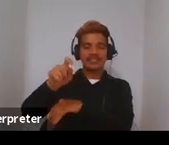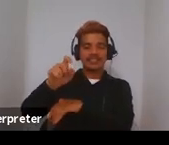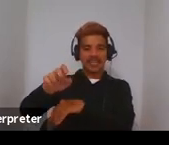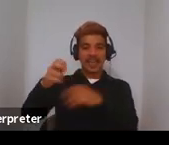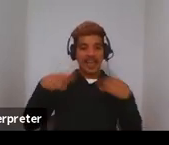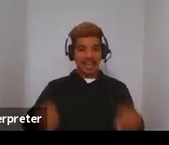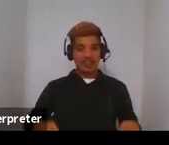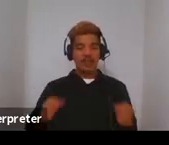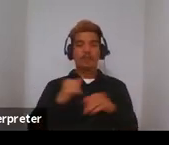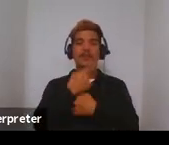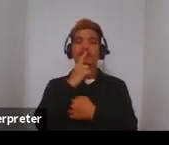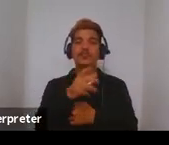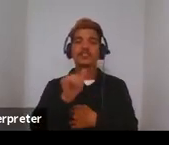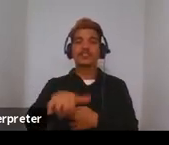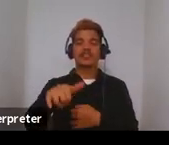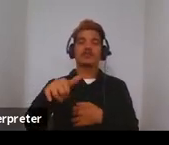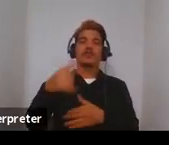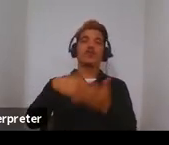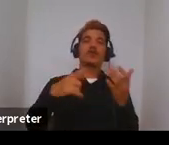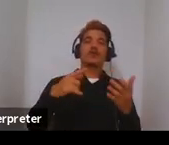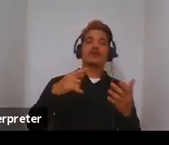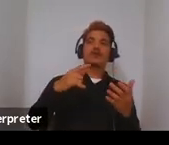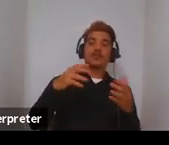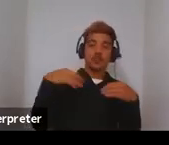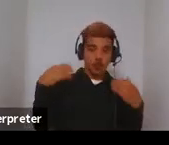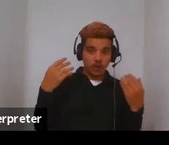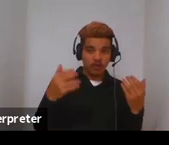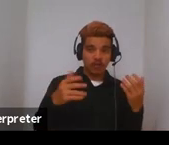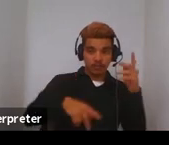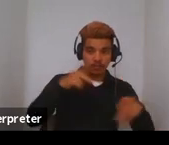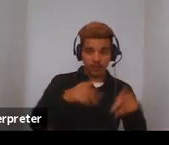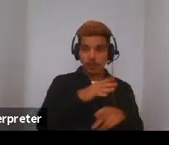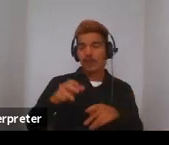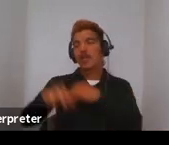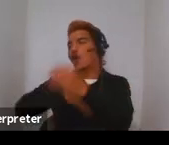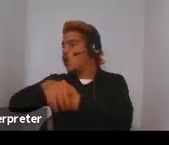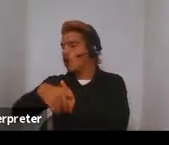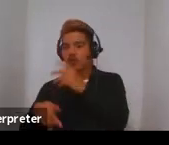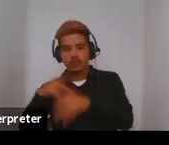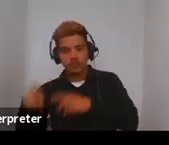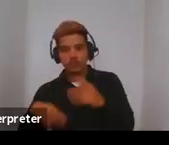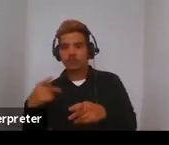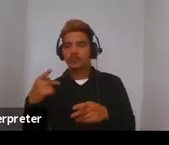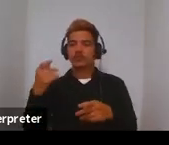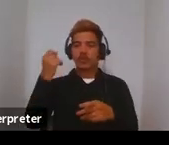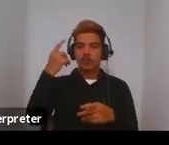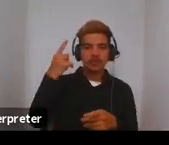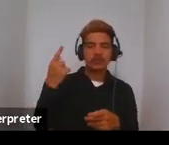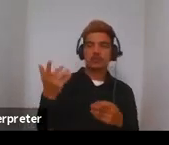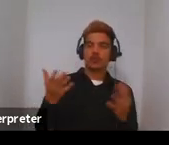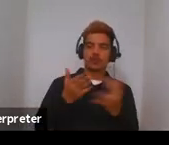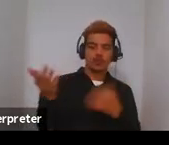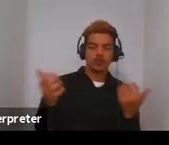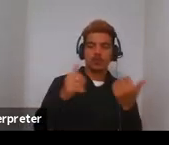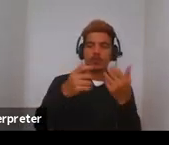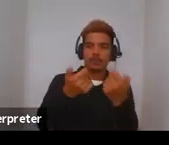we understand what young people and all people are consuming through video games, through their phones,